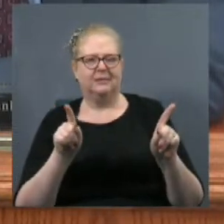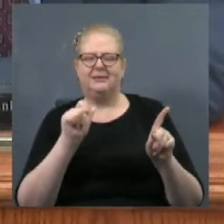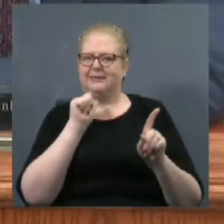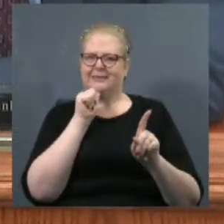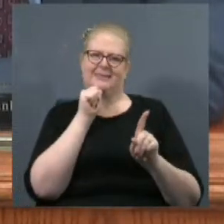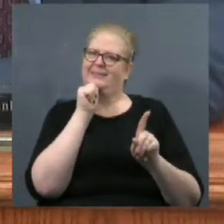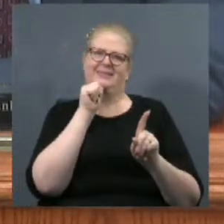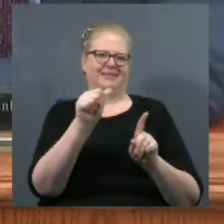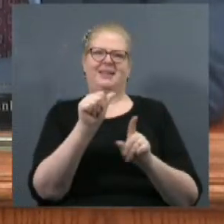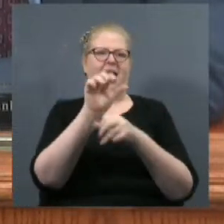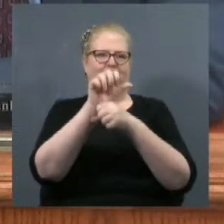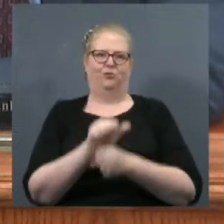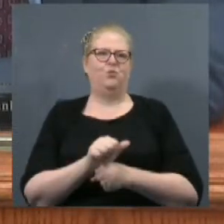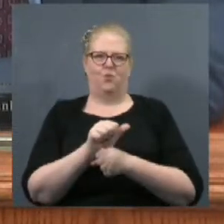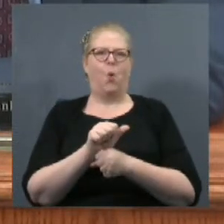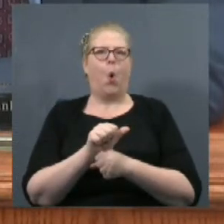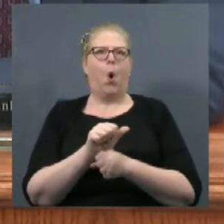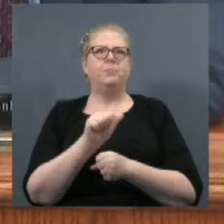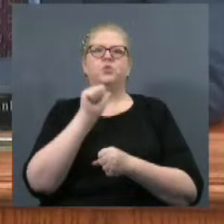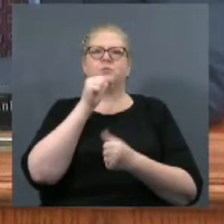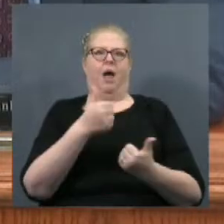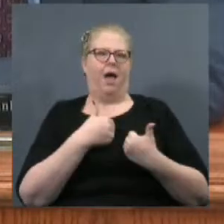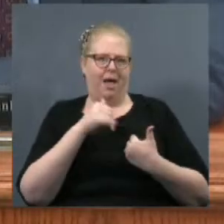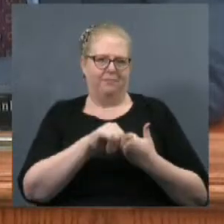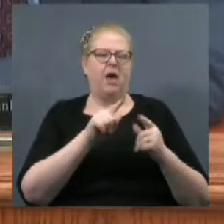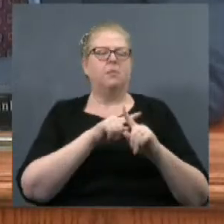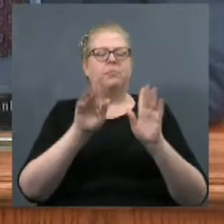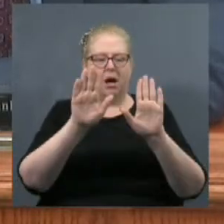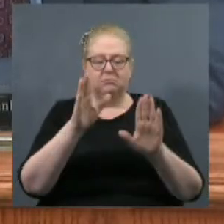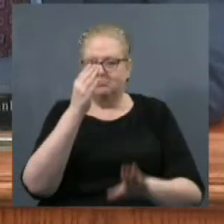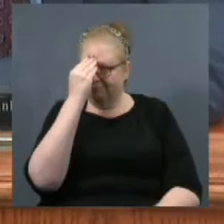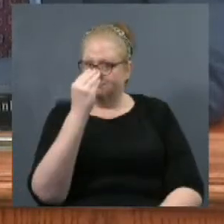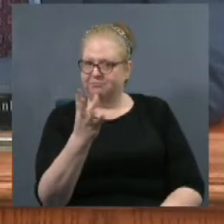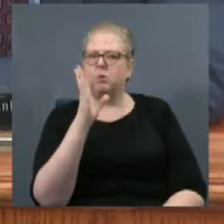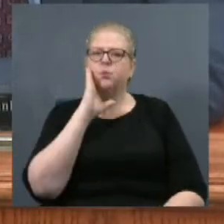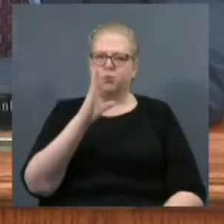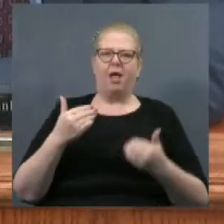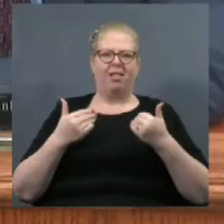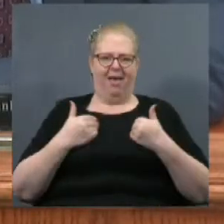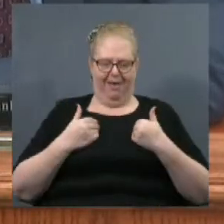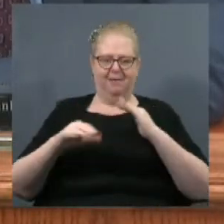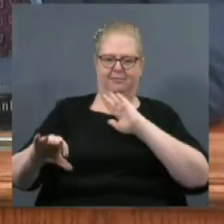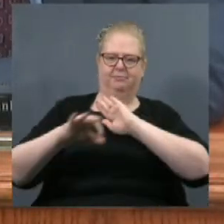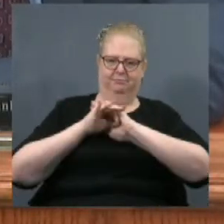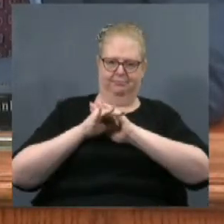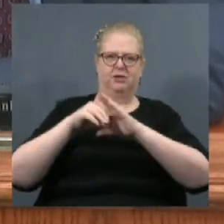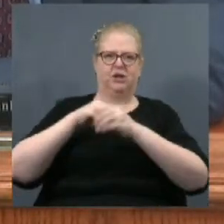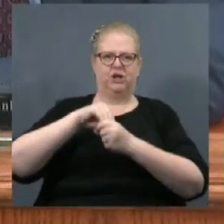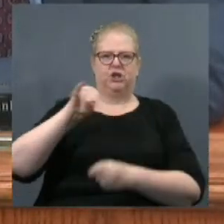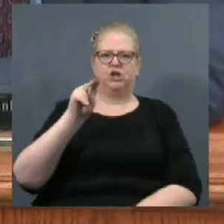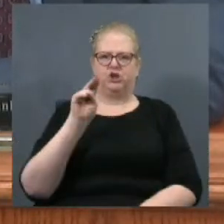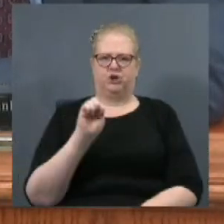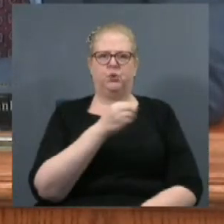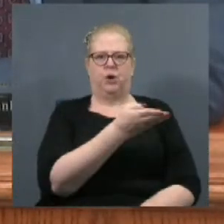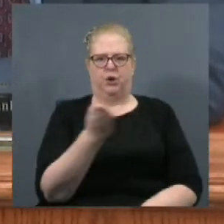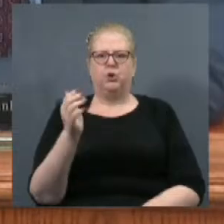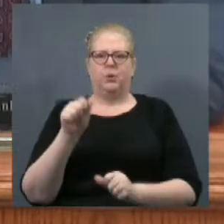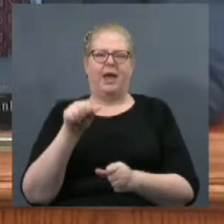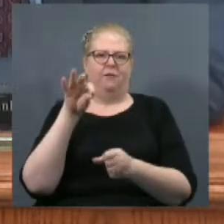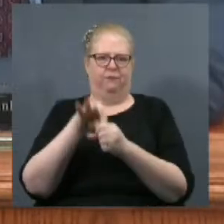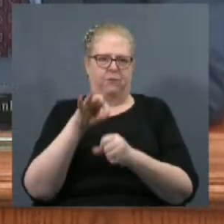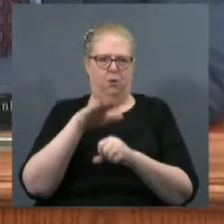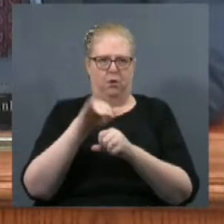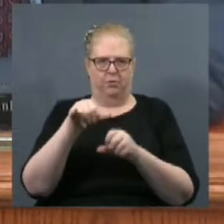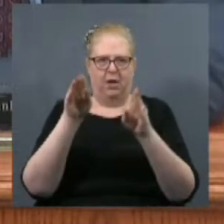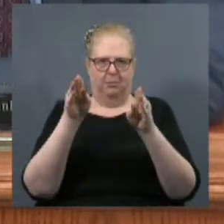norm not to be there. But long story short, we will have someone in June that you all will vote on from that process. We